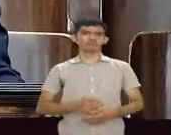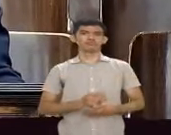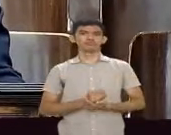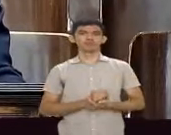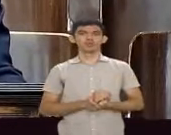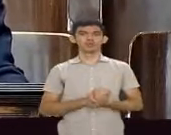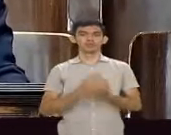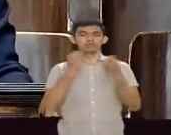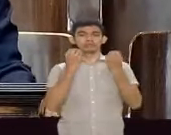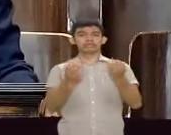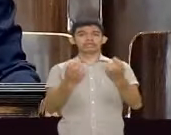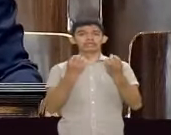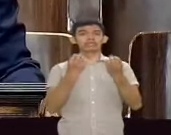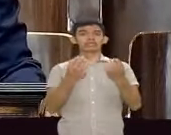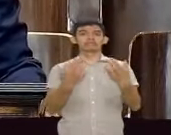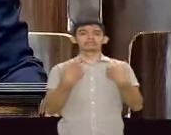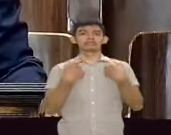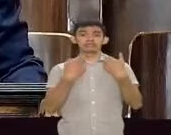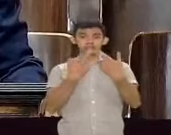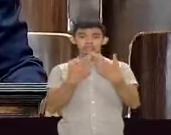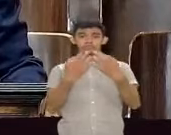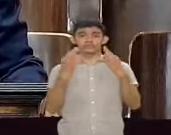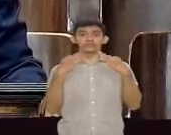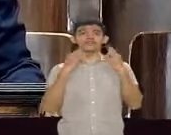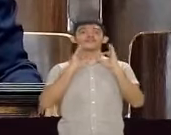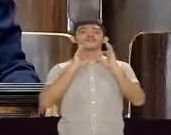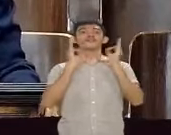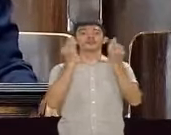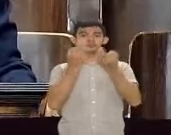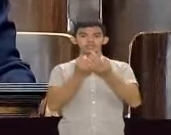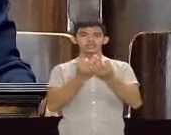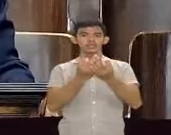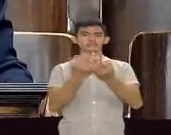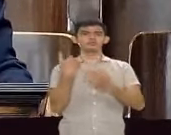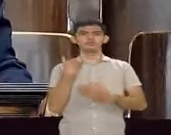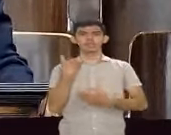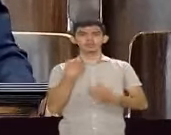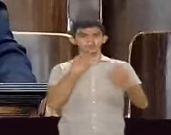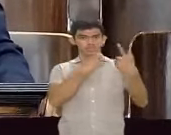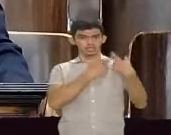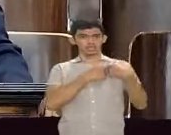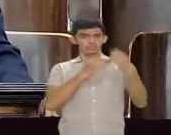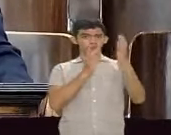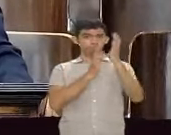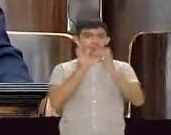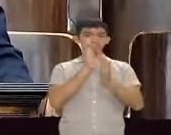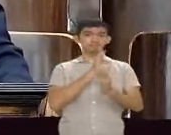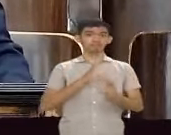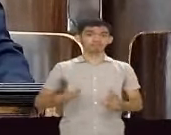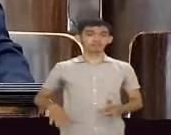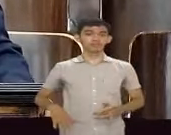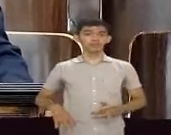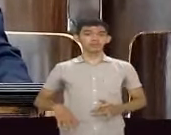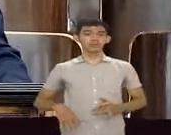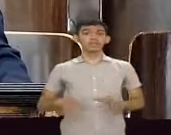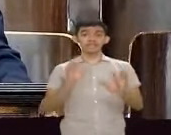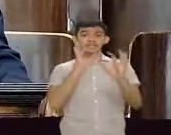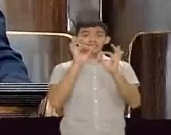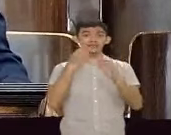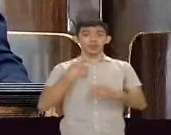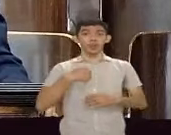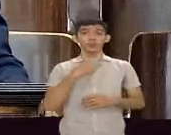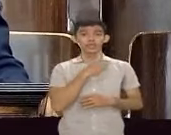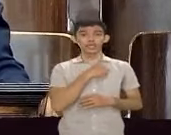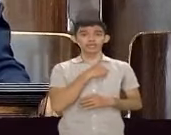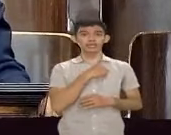Kay daghan tag mga family members nga dili save, di ba? Pero kung kita, naatay family members nga saved,